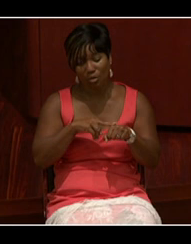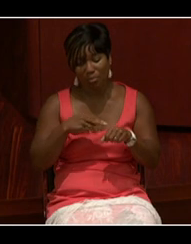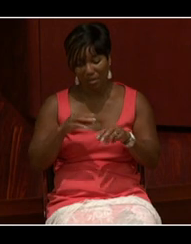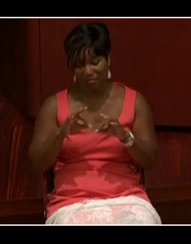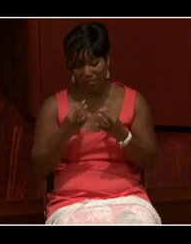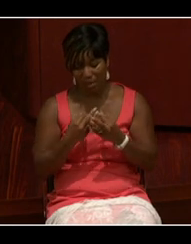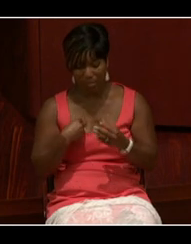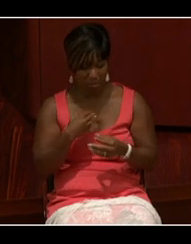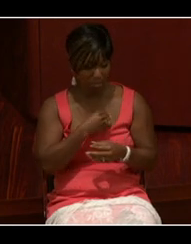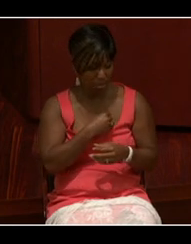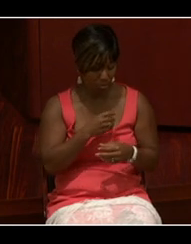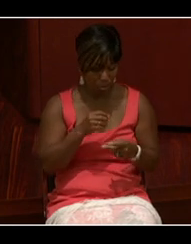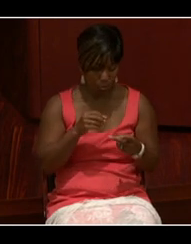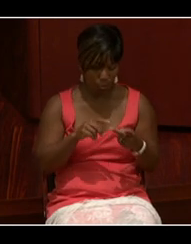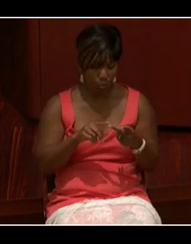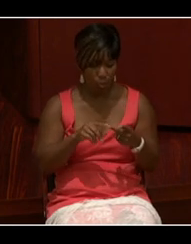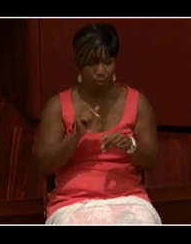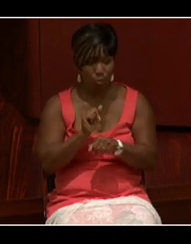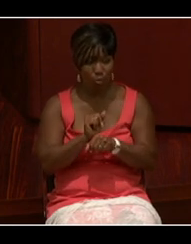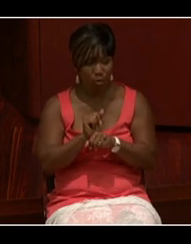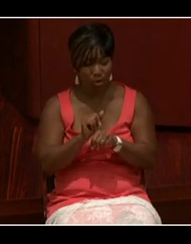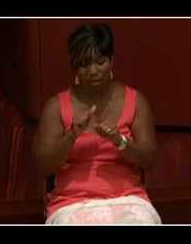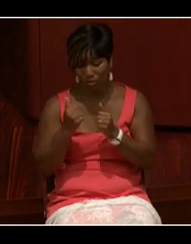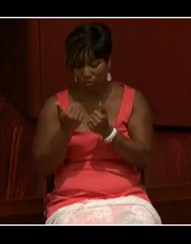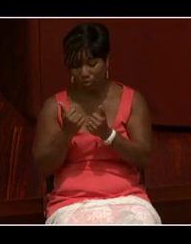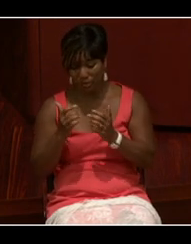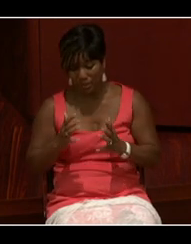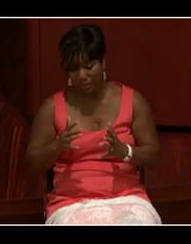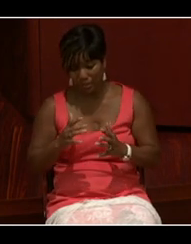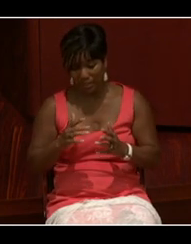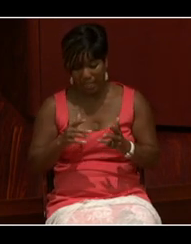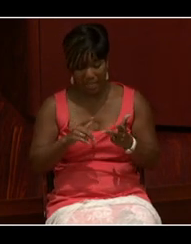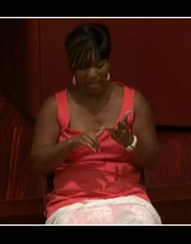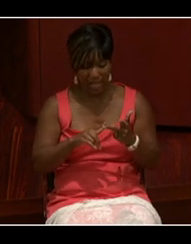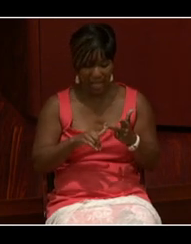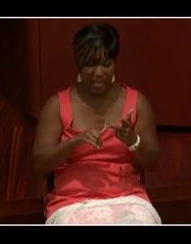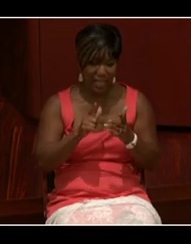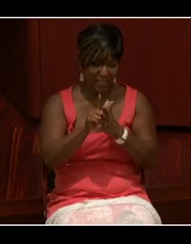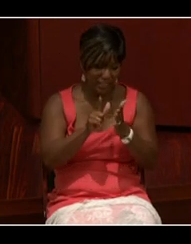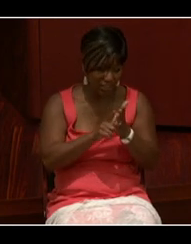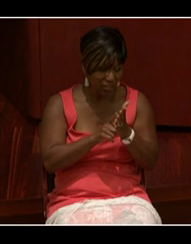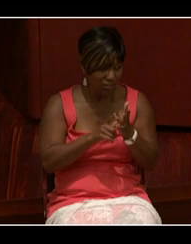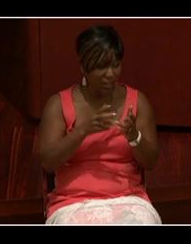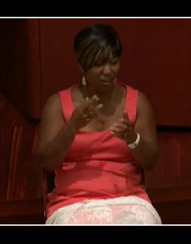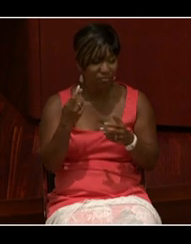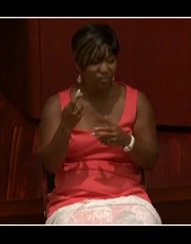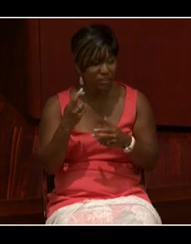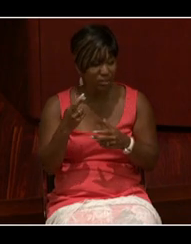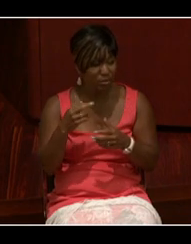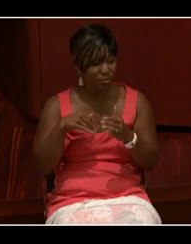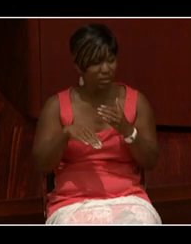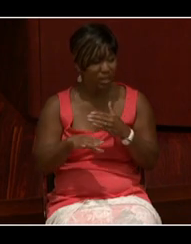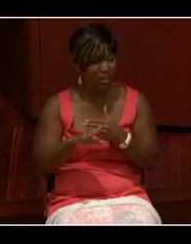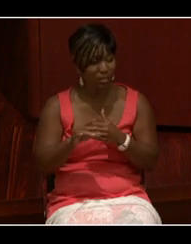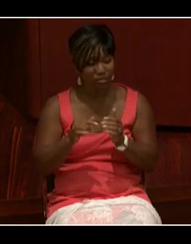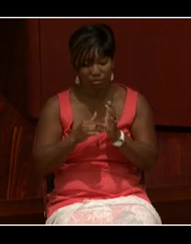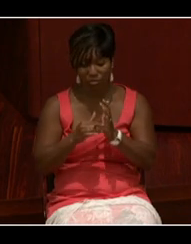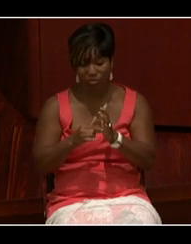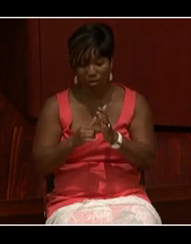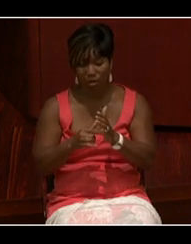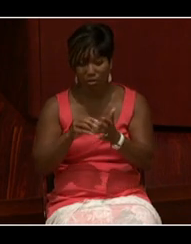members or work associates. But you'd also have legal and friendship networks also that are revealed in these records.